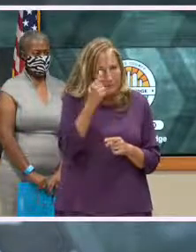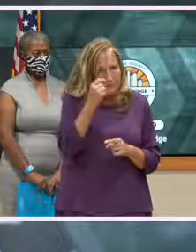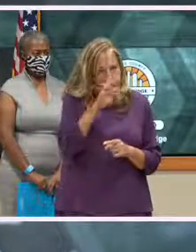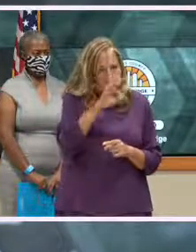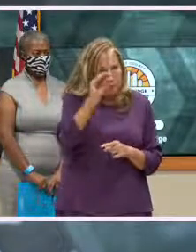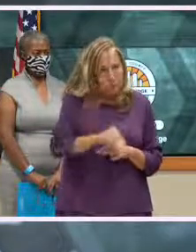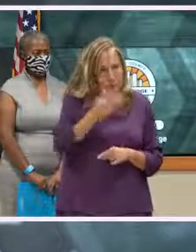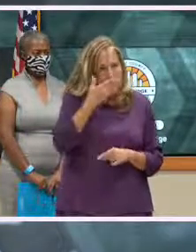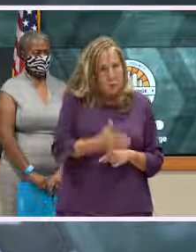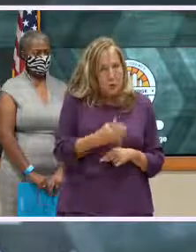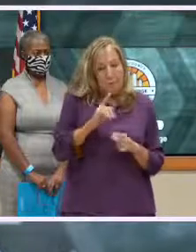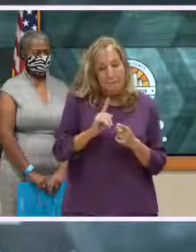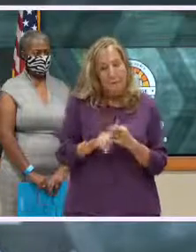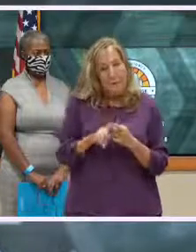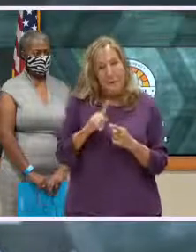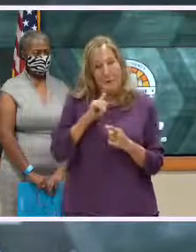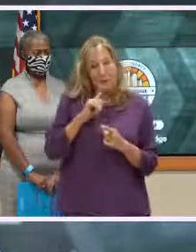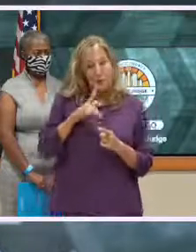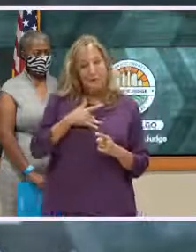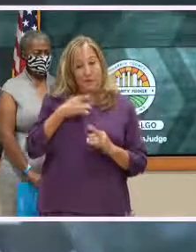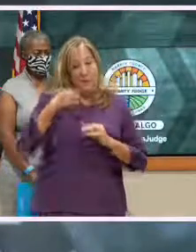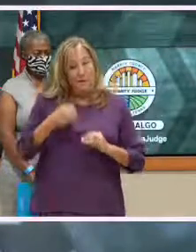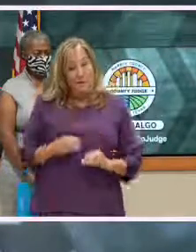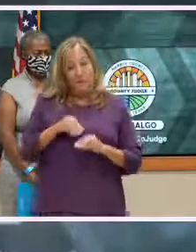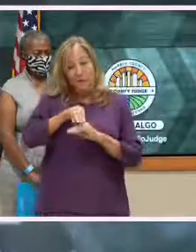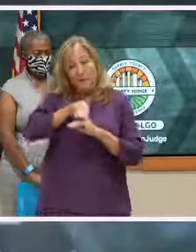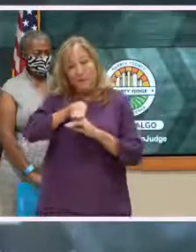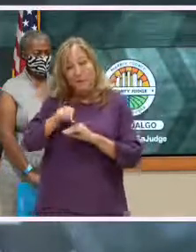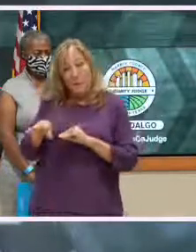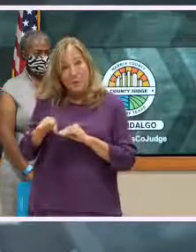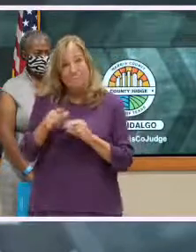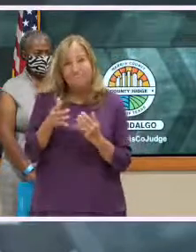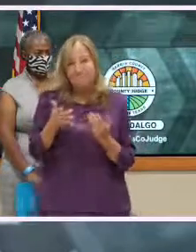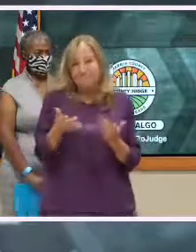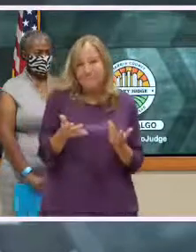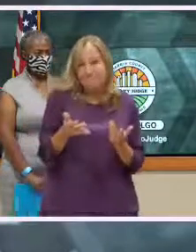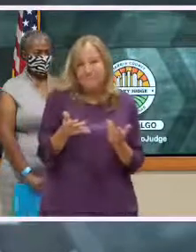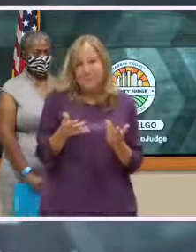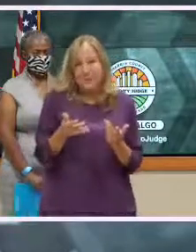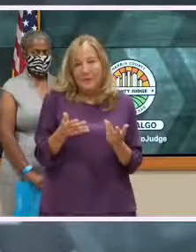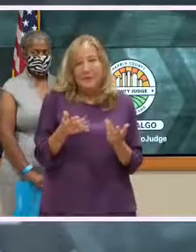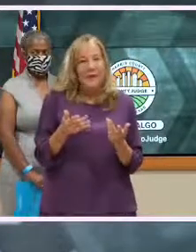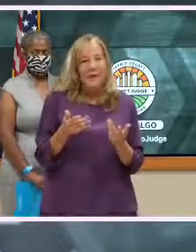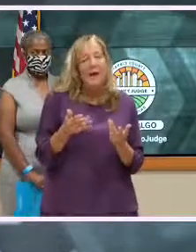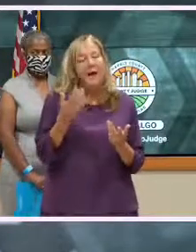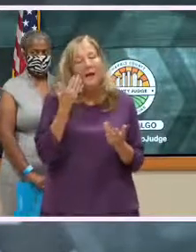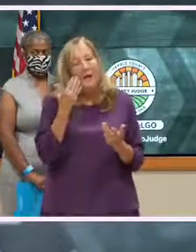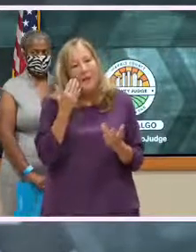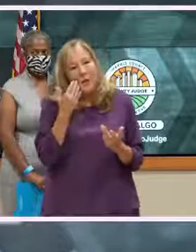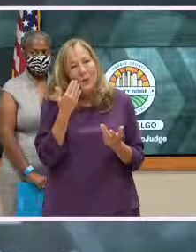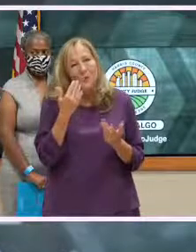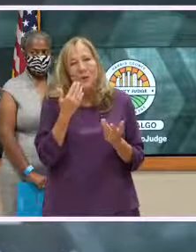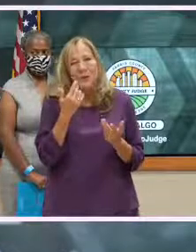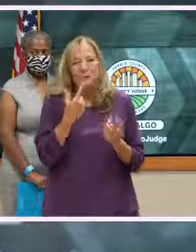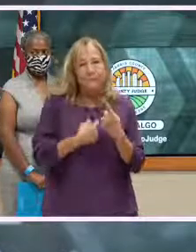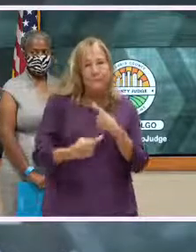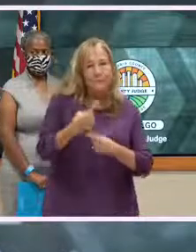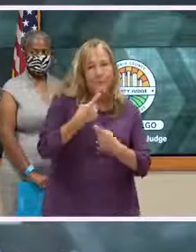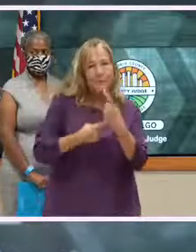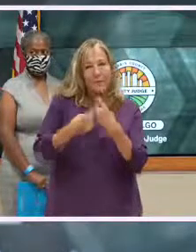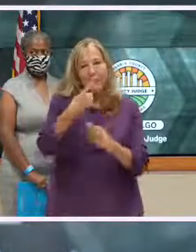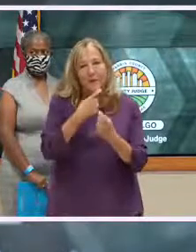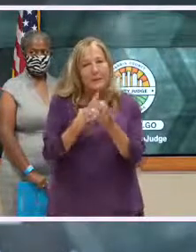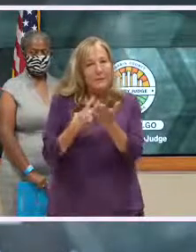specifically about asymptomatic transmission. So it's kind of a subtle argument, and you may have a subtle discussion, and we may want to have